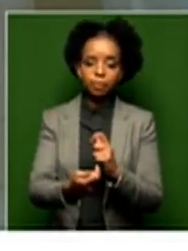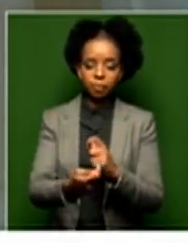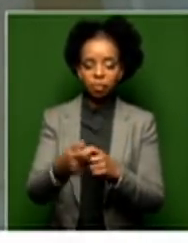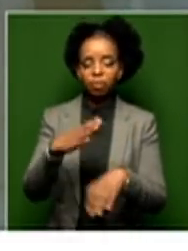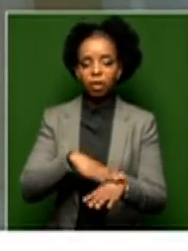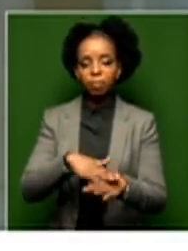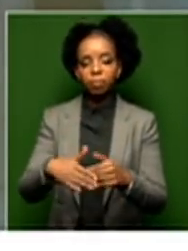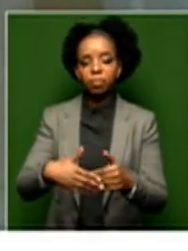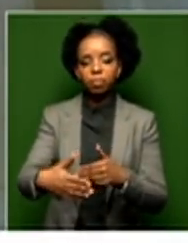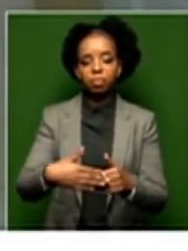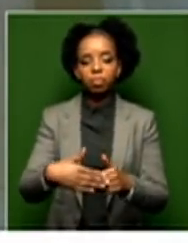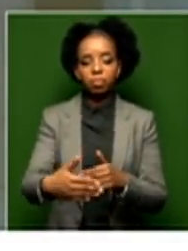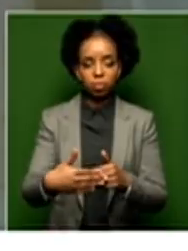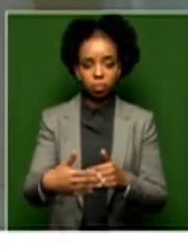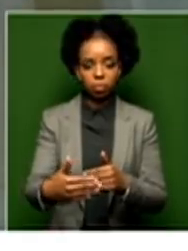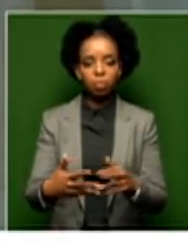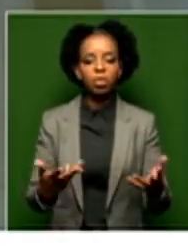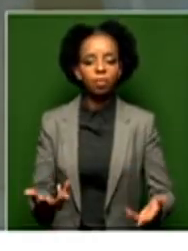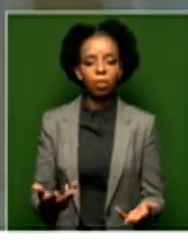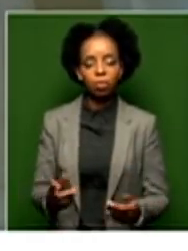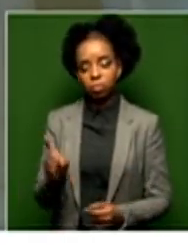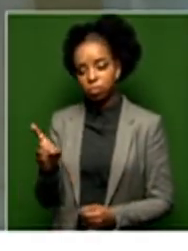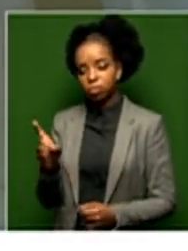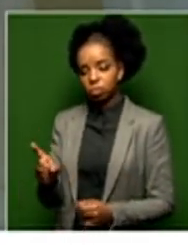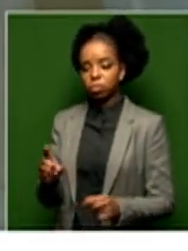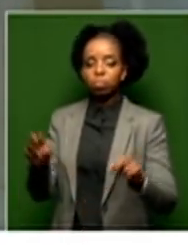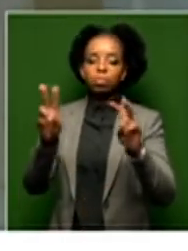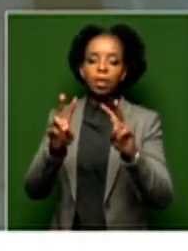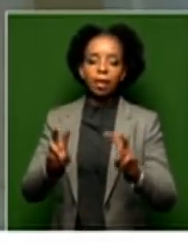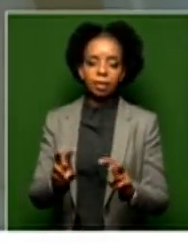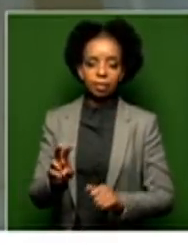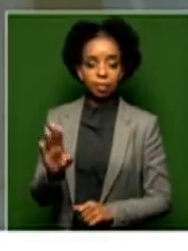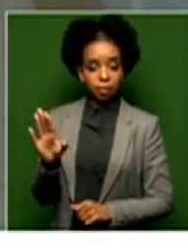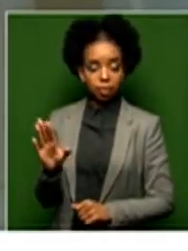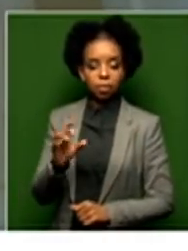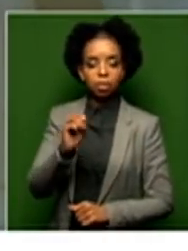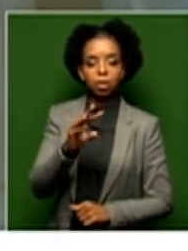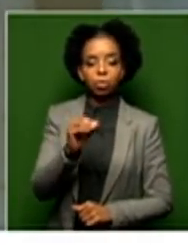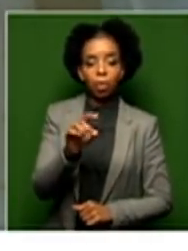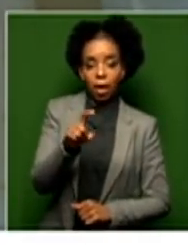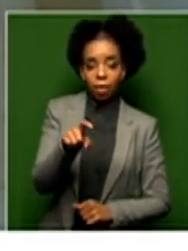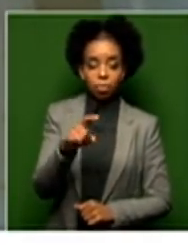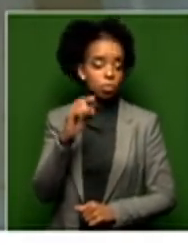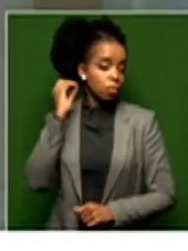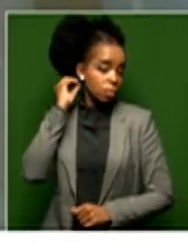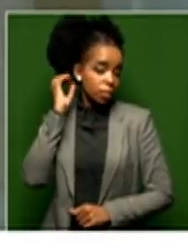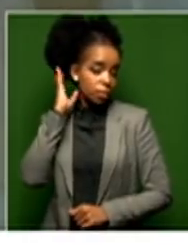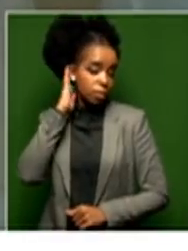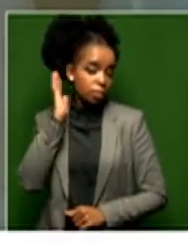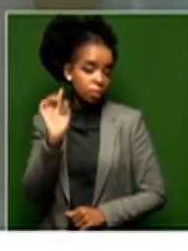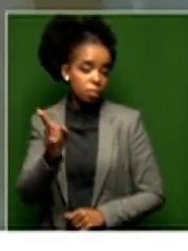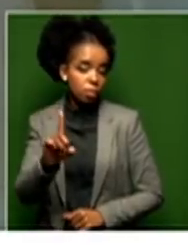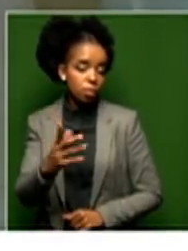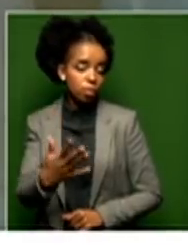term to alleviating the electricity situation in South Africa. You have to bear in mind that over the next